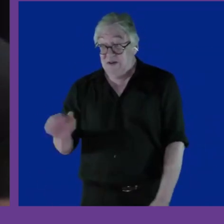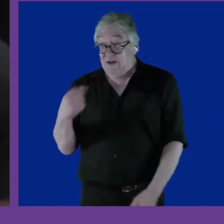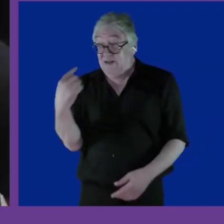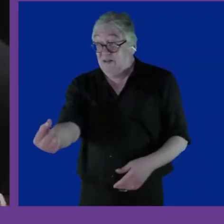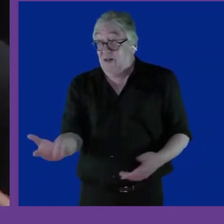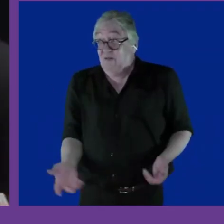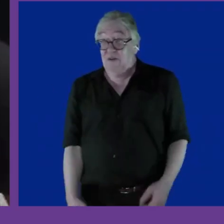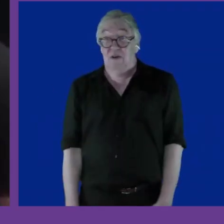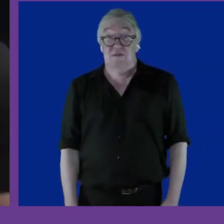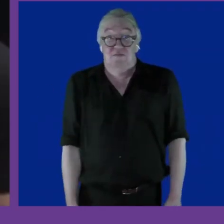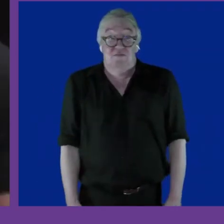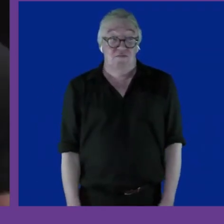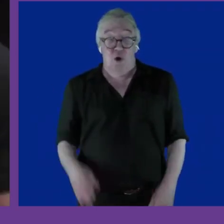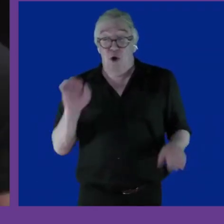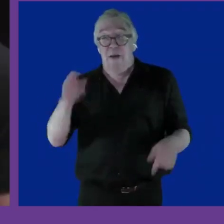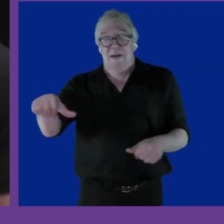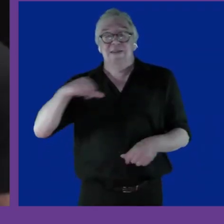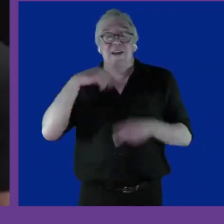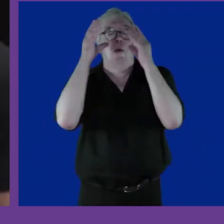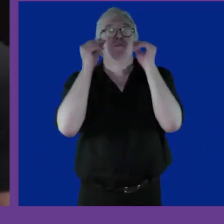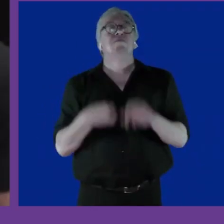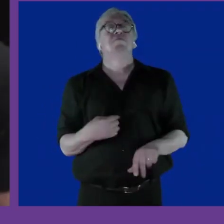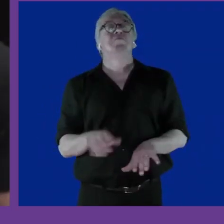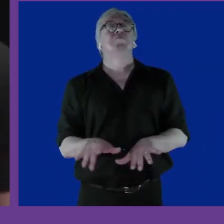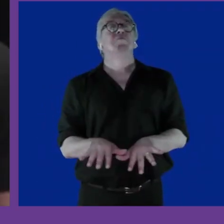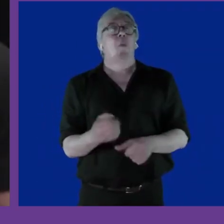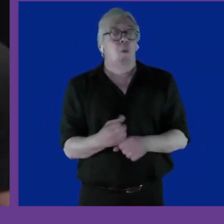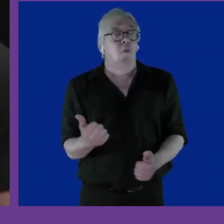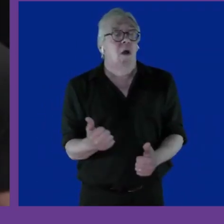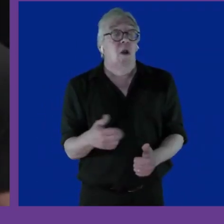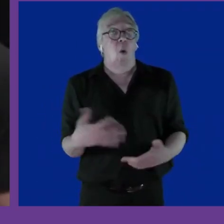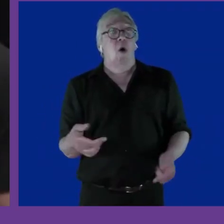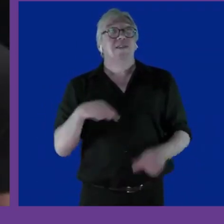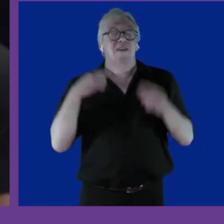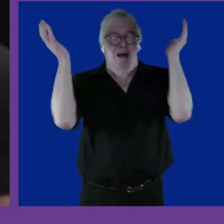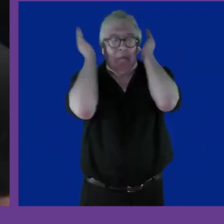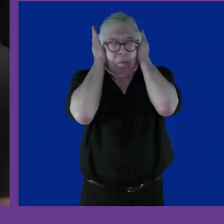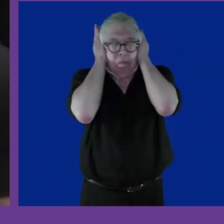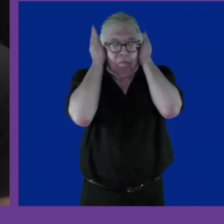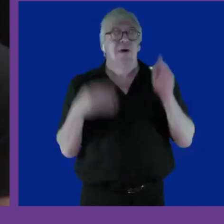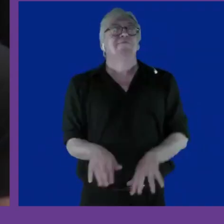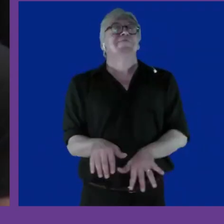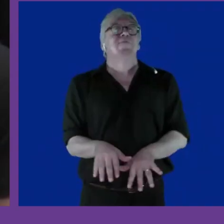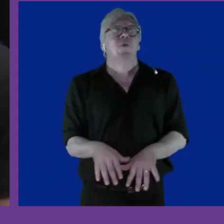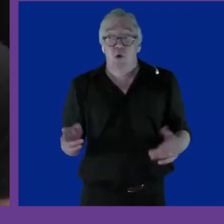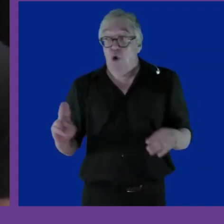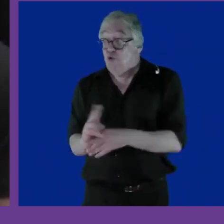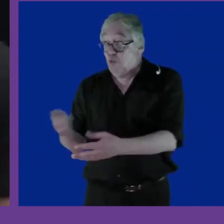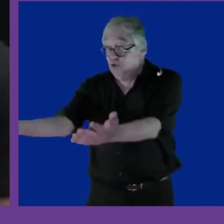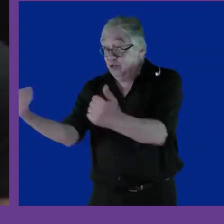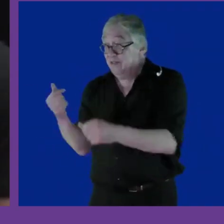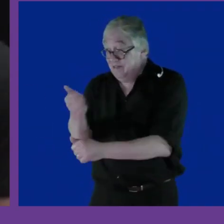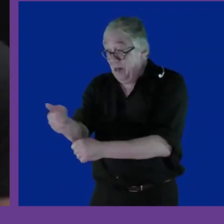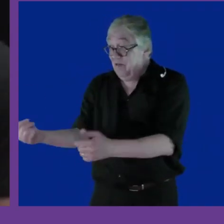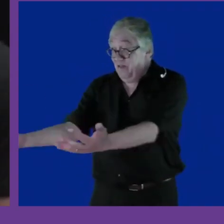can, you know, pretend to not see or things like that, but also do user research, meet real users,